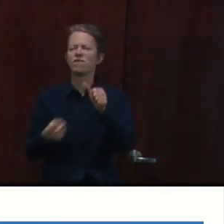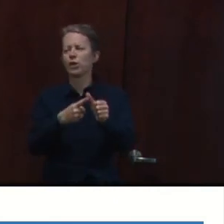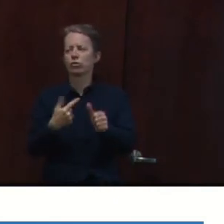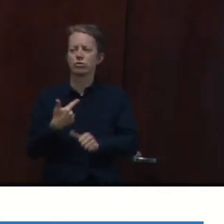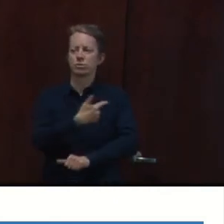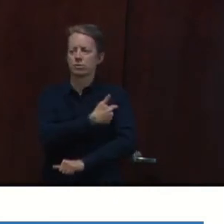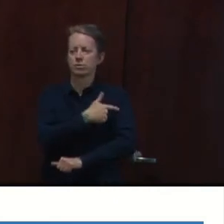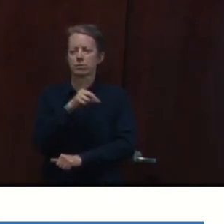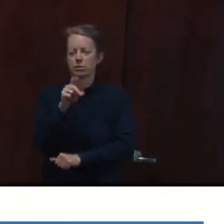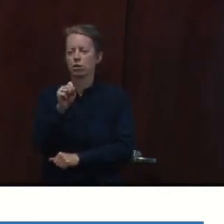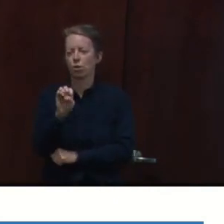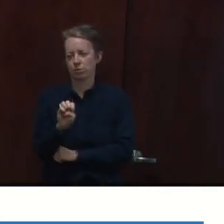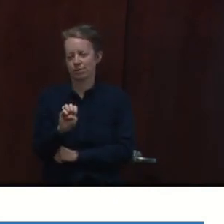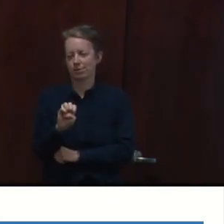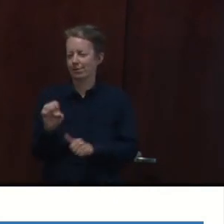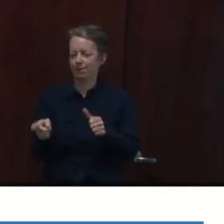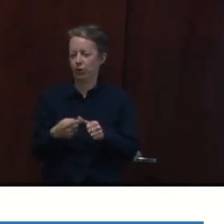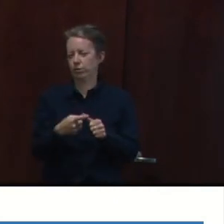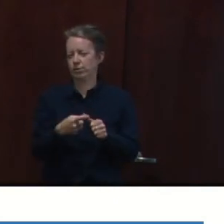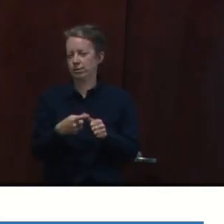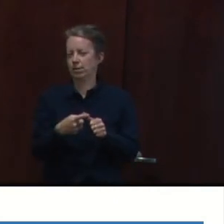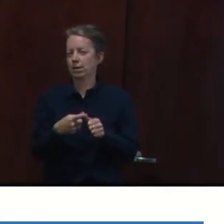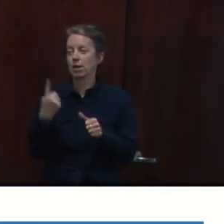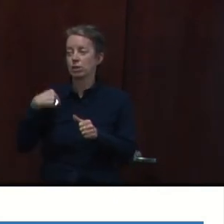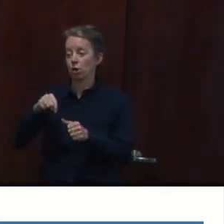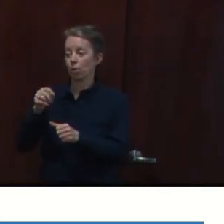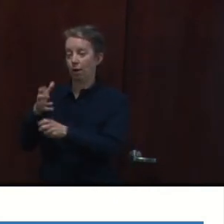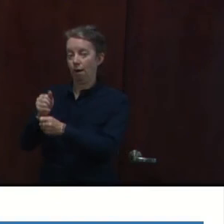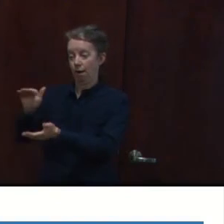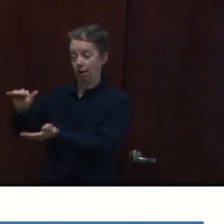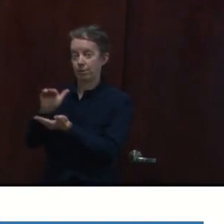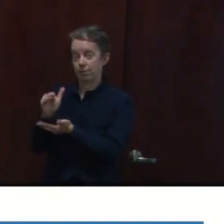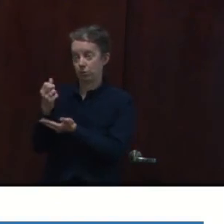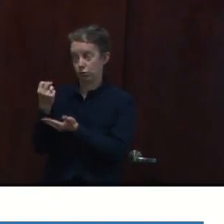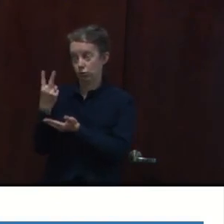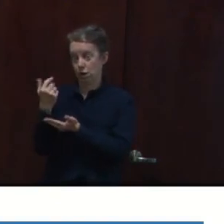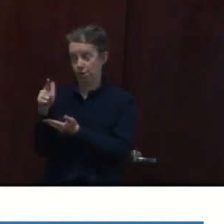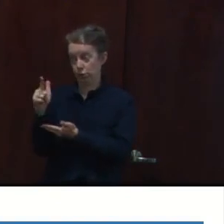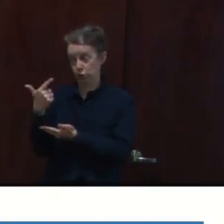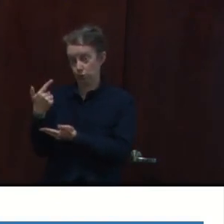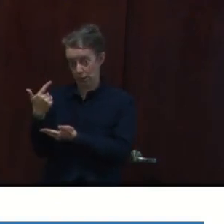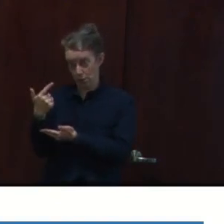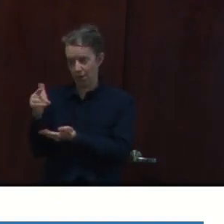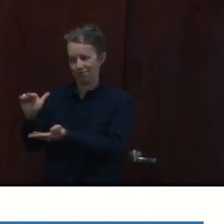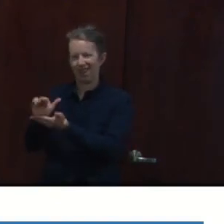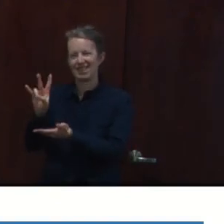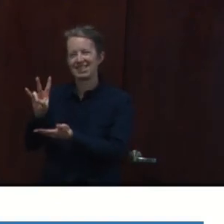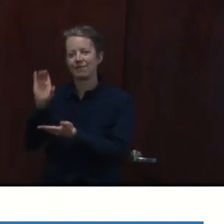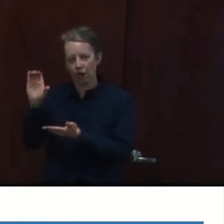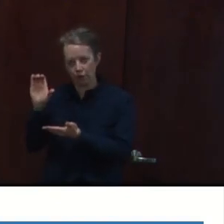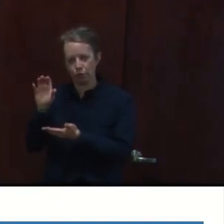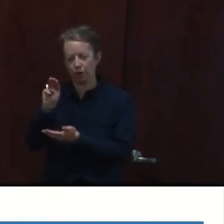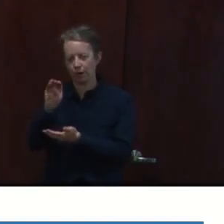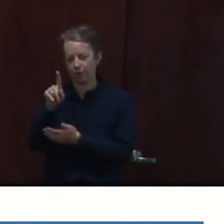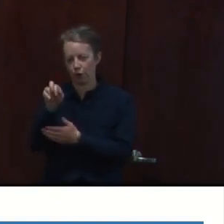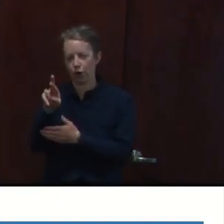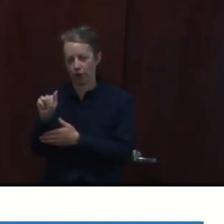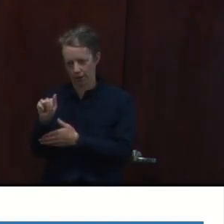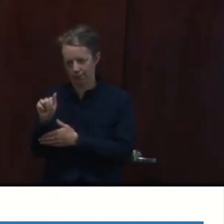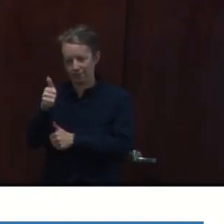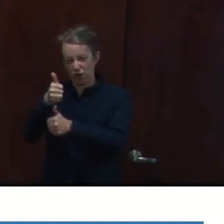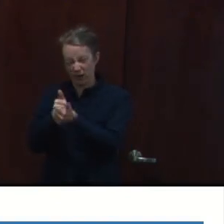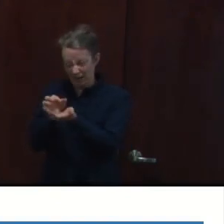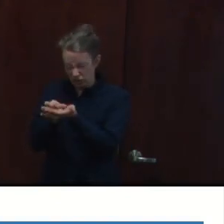of the shipment we received 12/21, we received 700 doses of Moderna. Each one of those